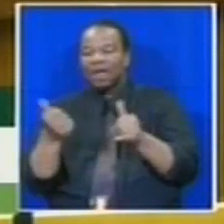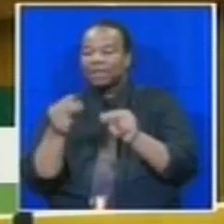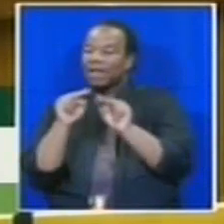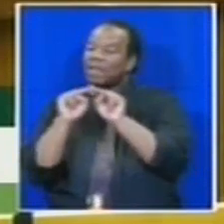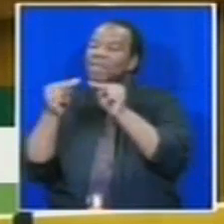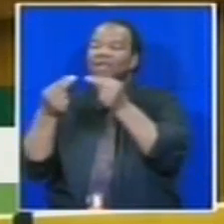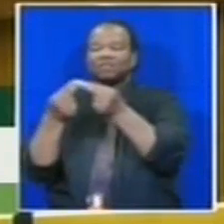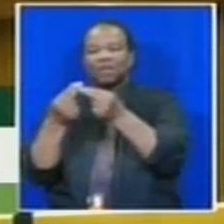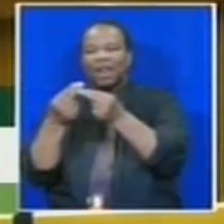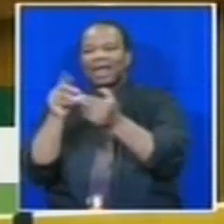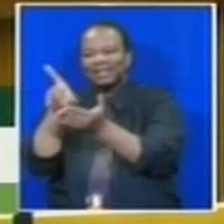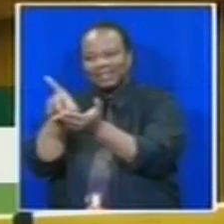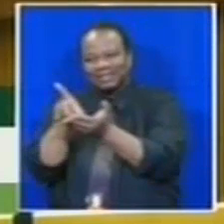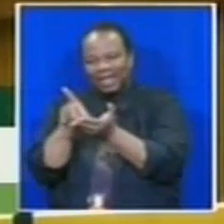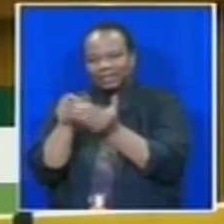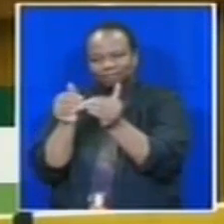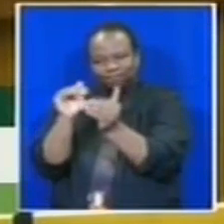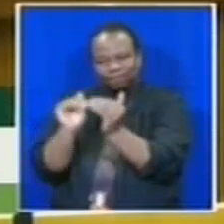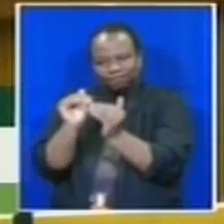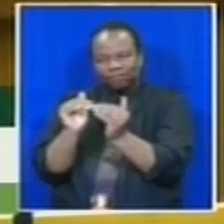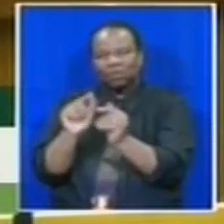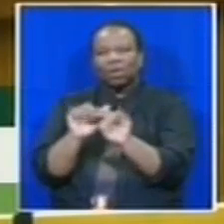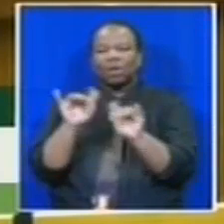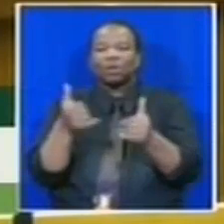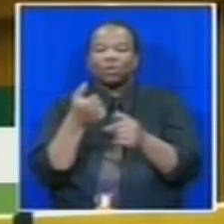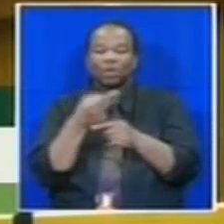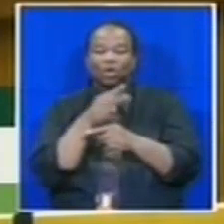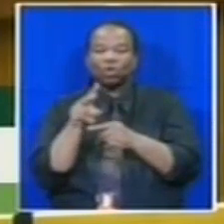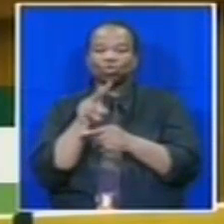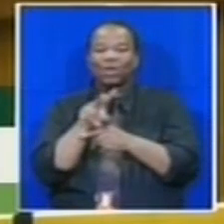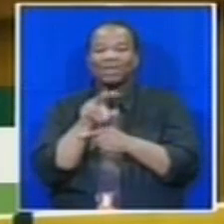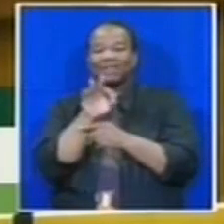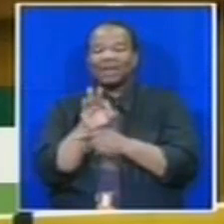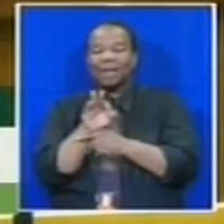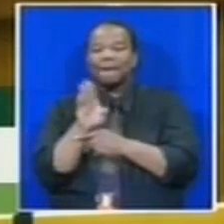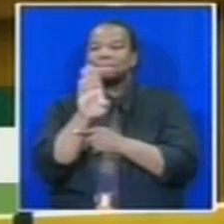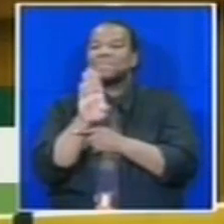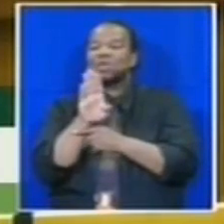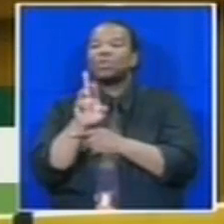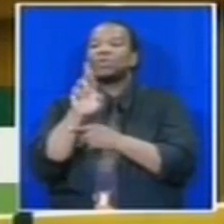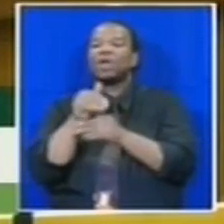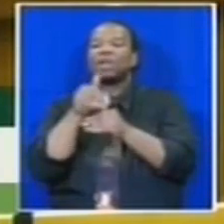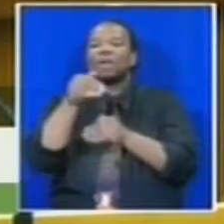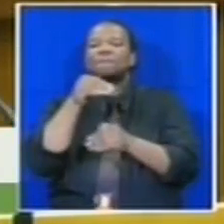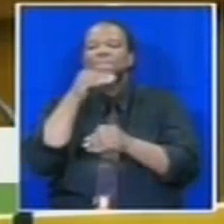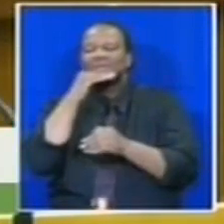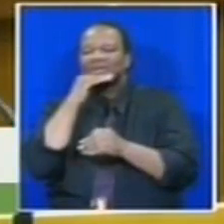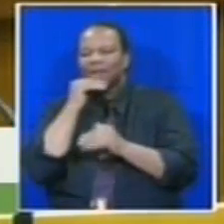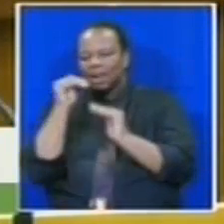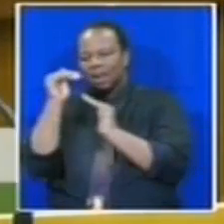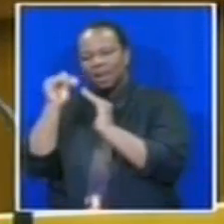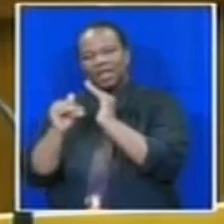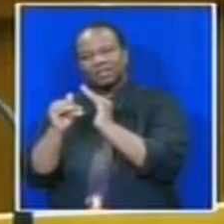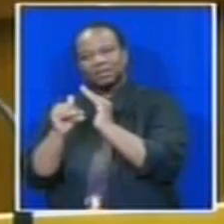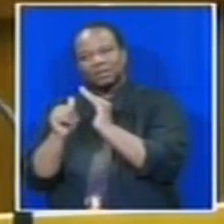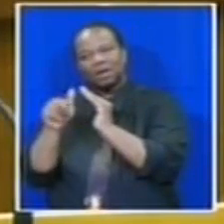of GDP. In the current year, we now project 23 billion rands less revenue than the February